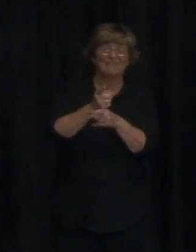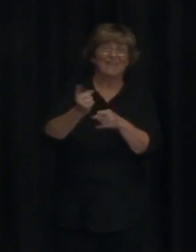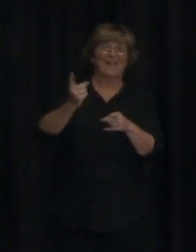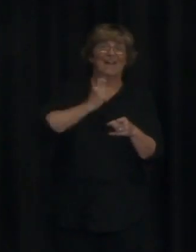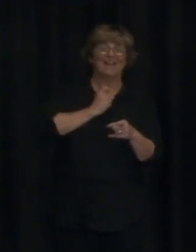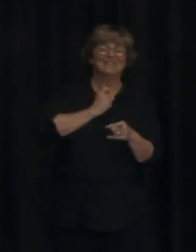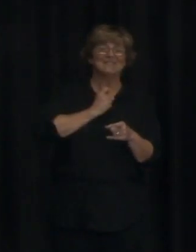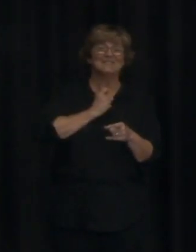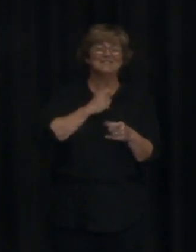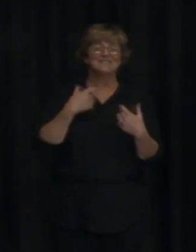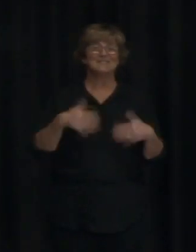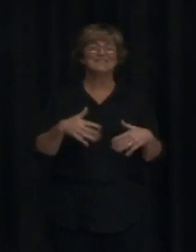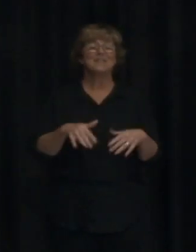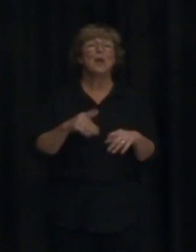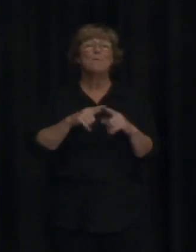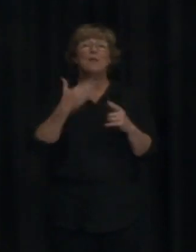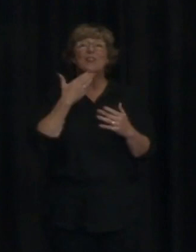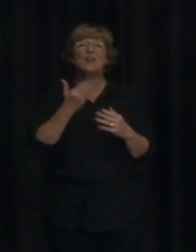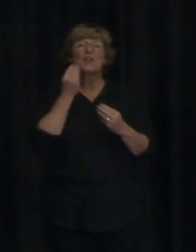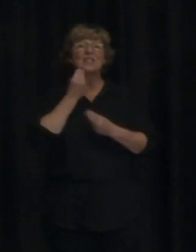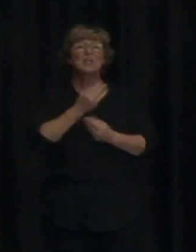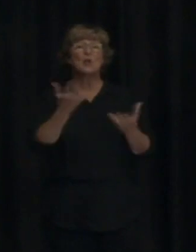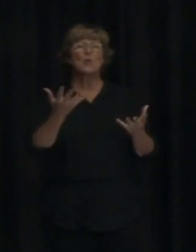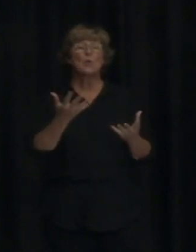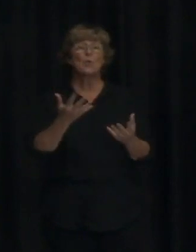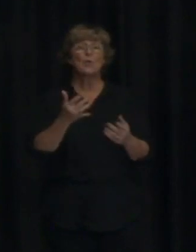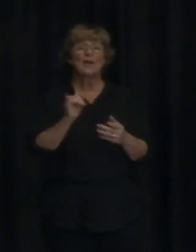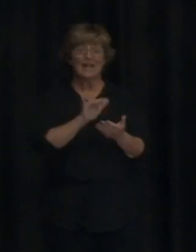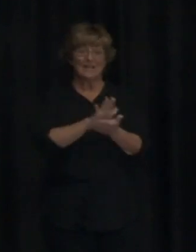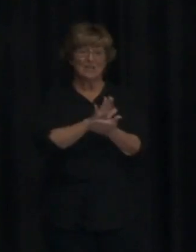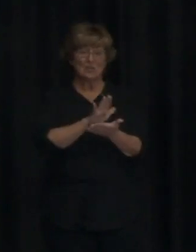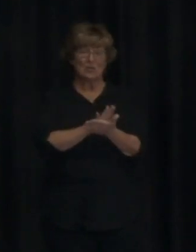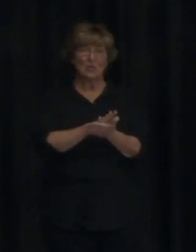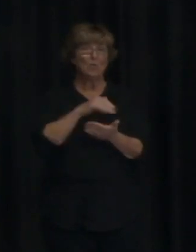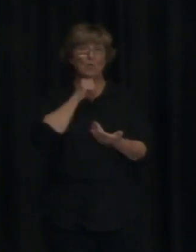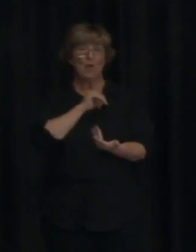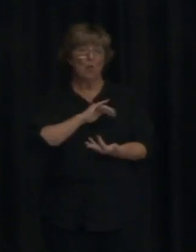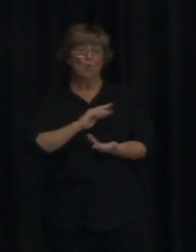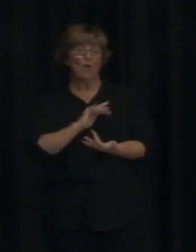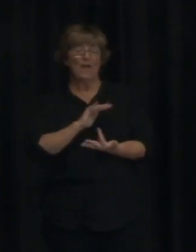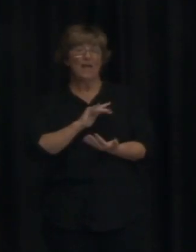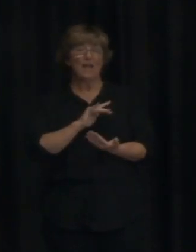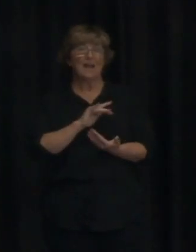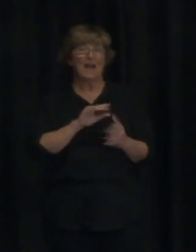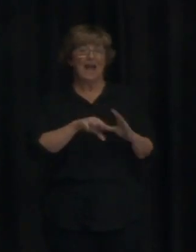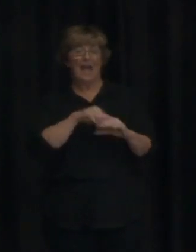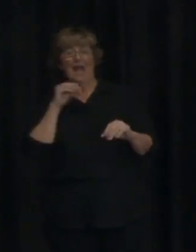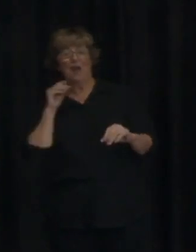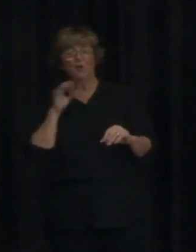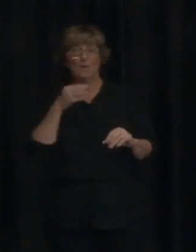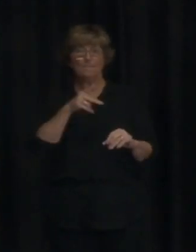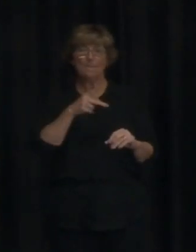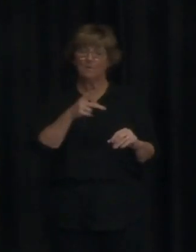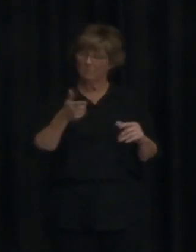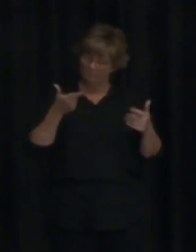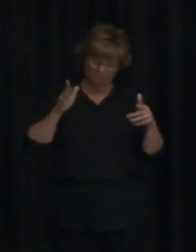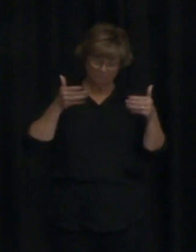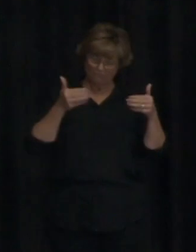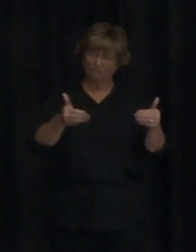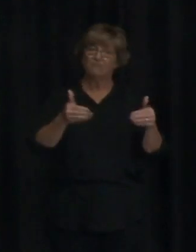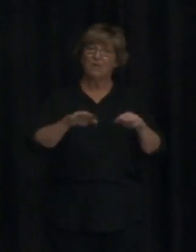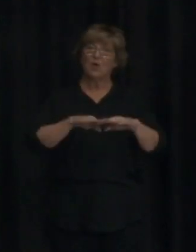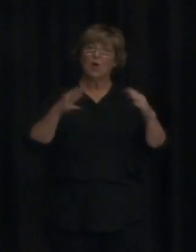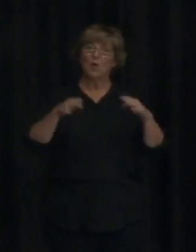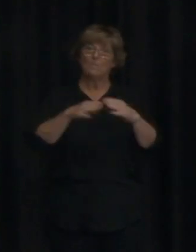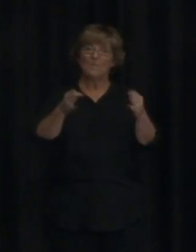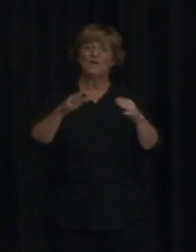question. But the good news, as it relates to this school deal, we're not waiting to get out of this purple tier in order to